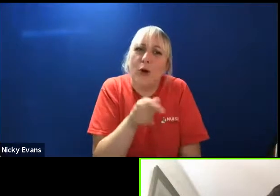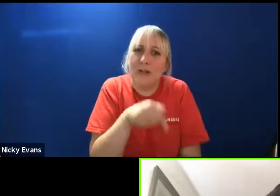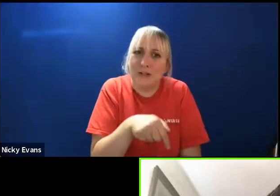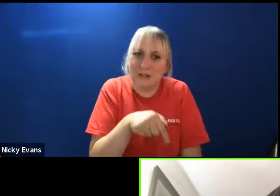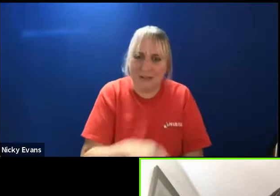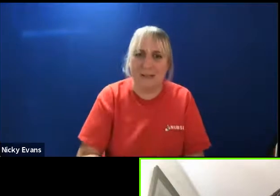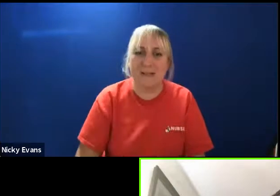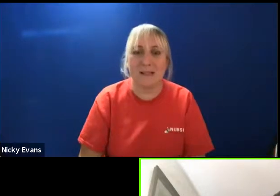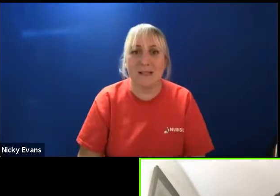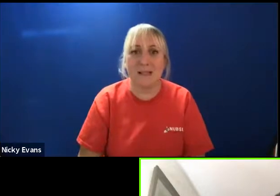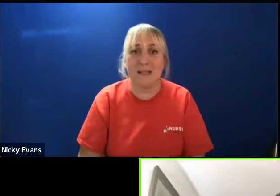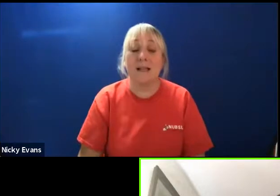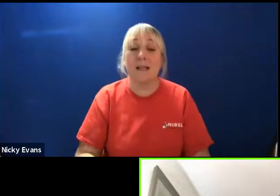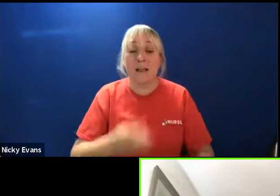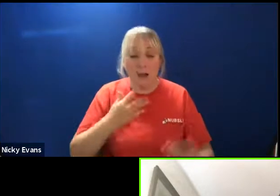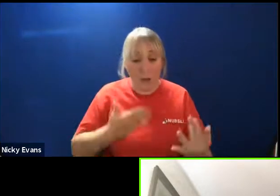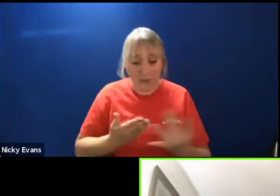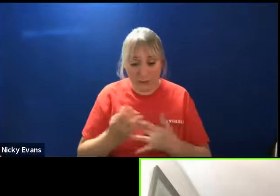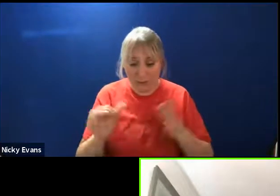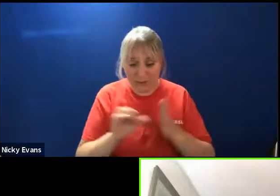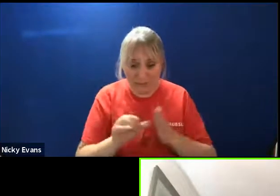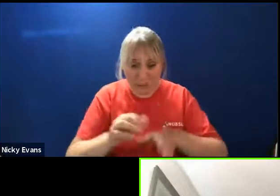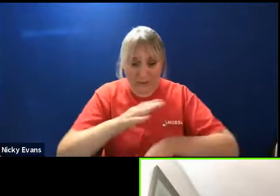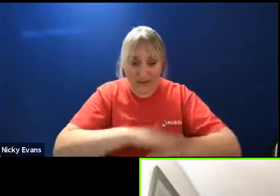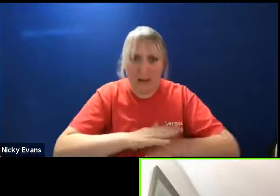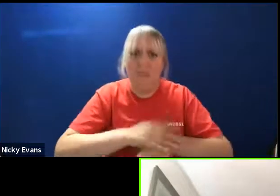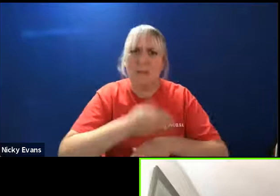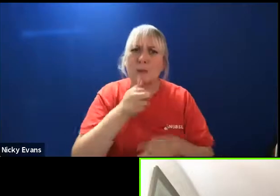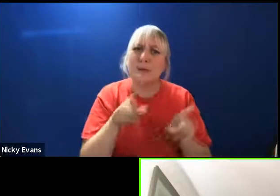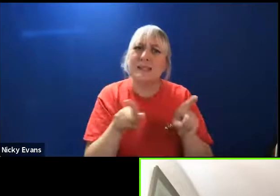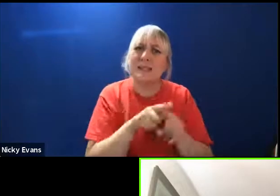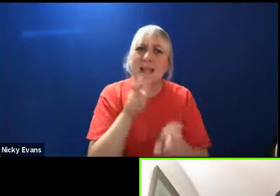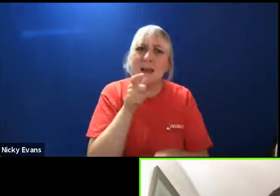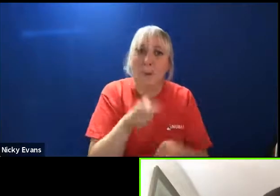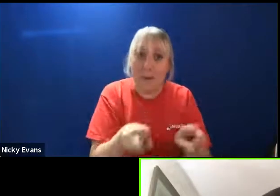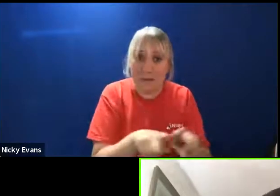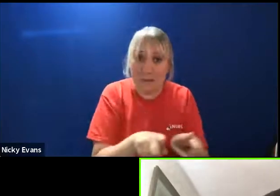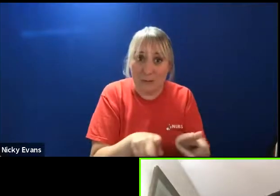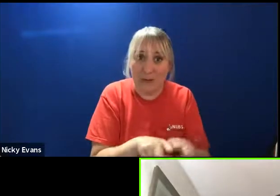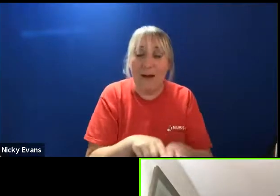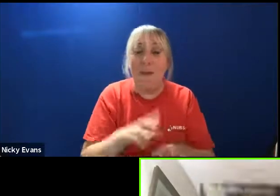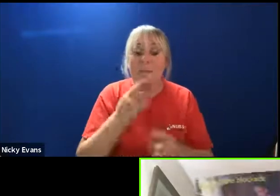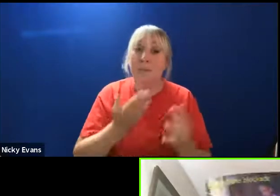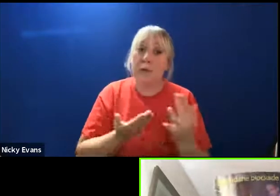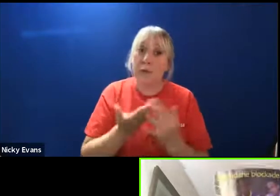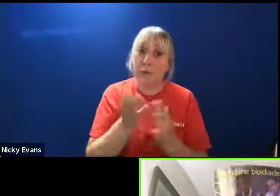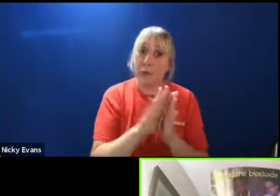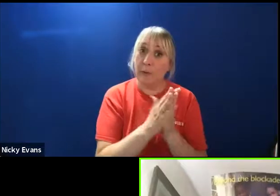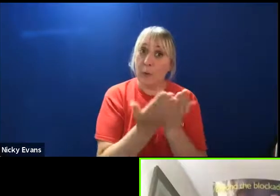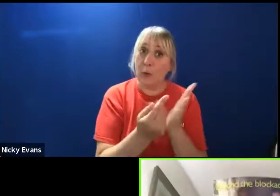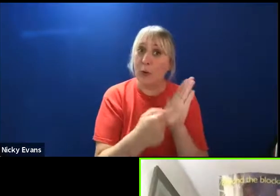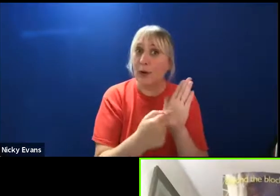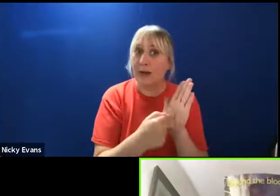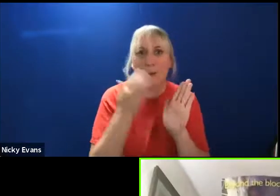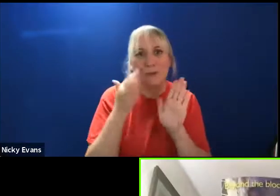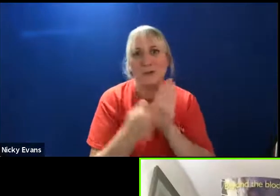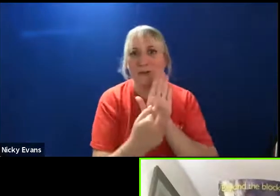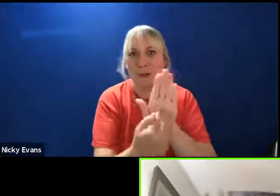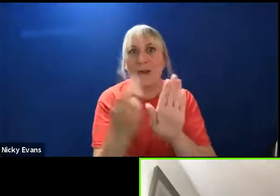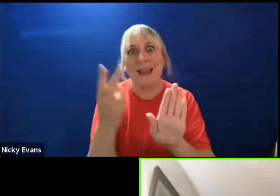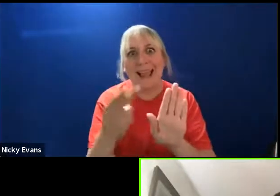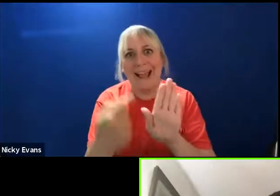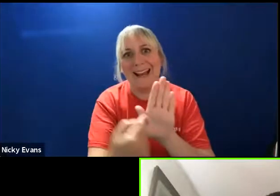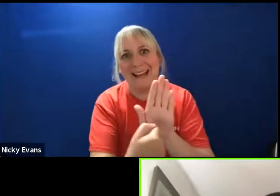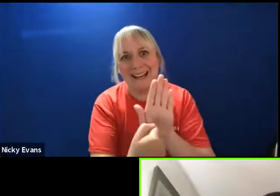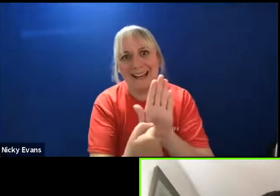difficult times, but certainly time and time again, and in the book that Gawain's been holding up, and I'm holding up a copy here of the